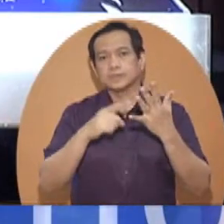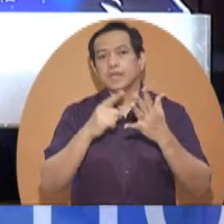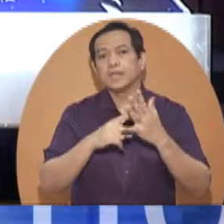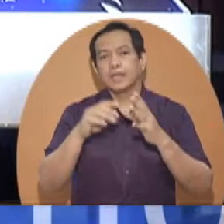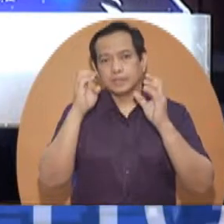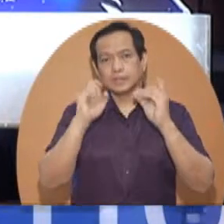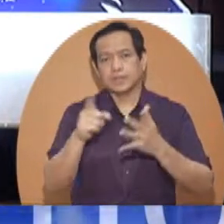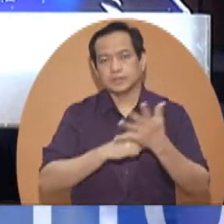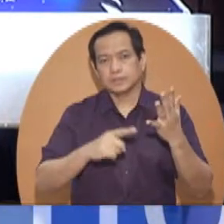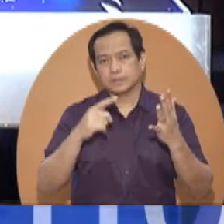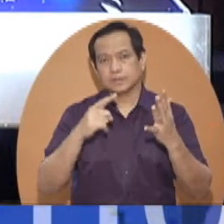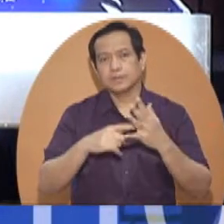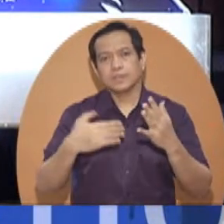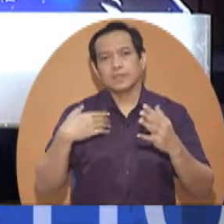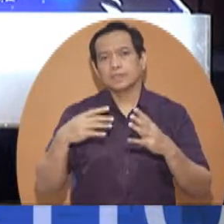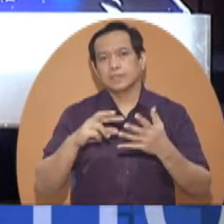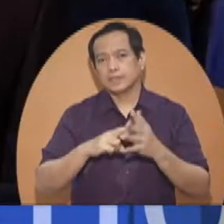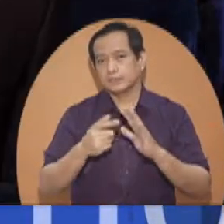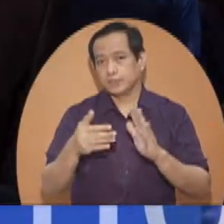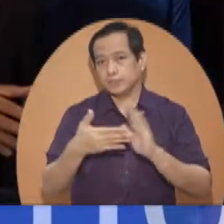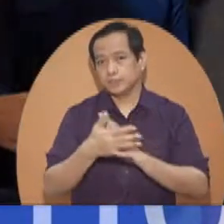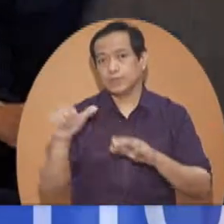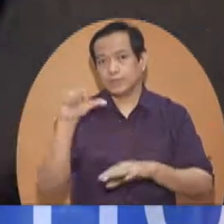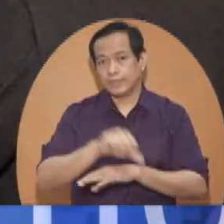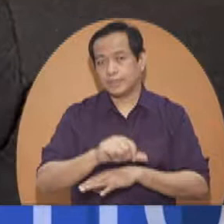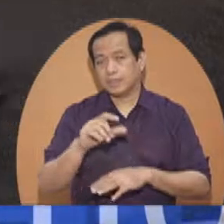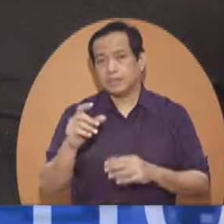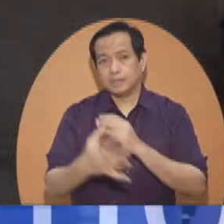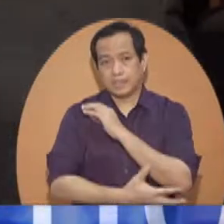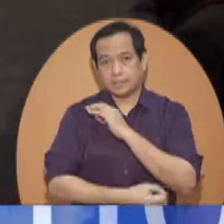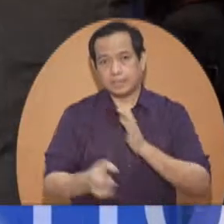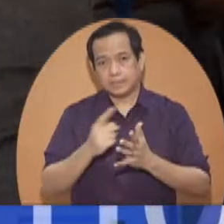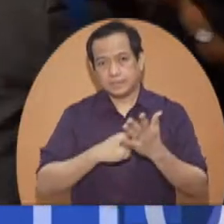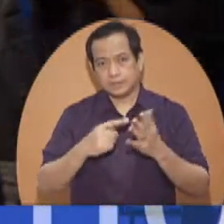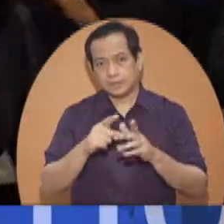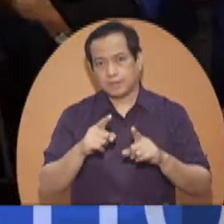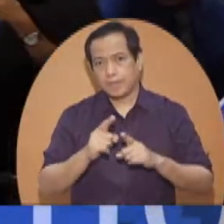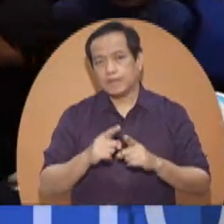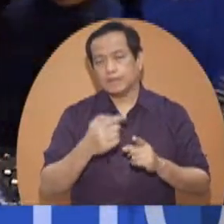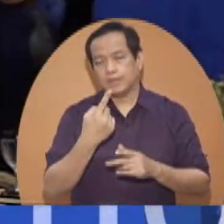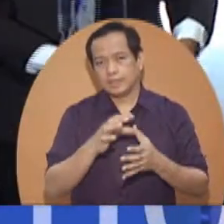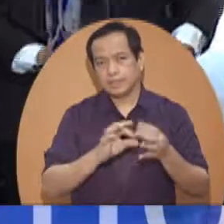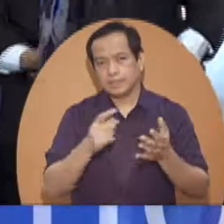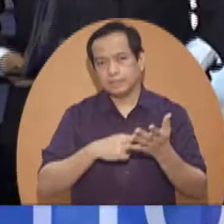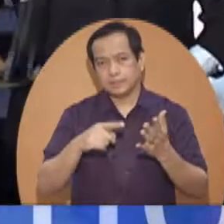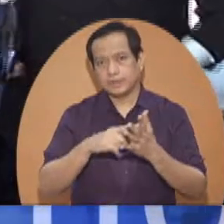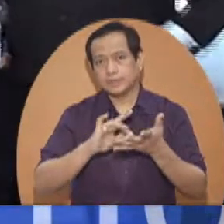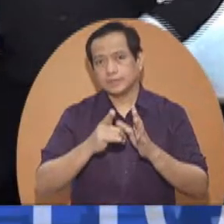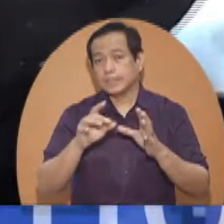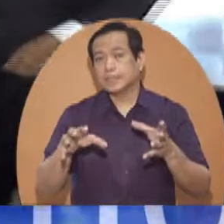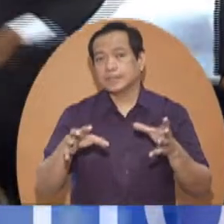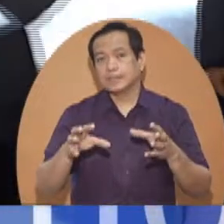main basic need to overcome poverty. Isa lamang sa Attorney Epitacion Borcelis Jr. sa mga